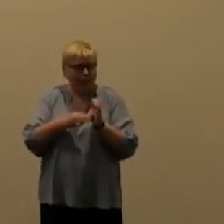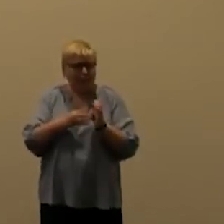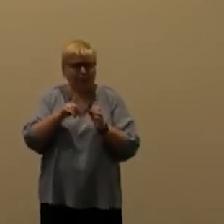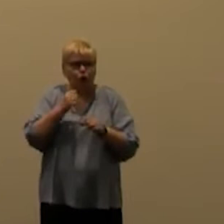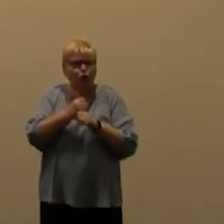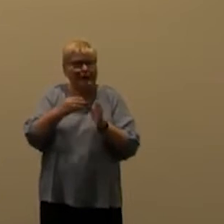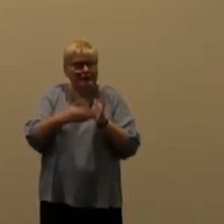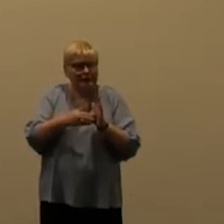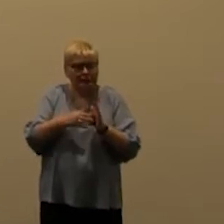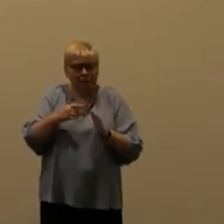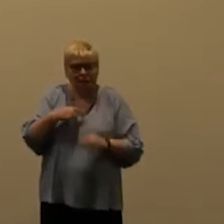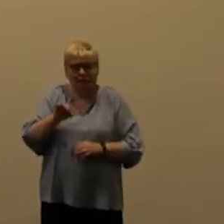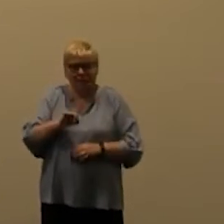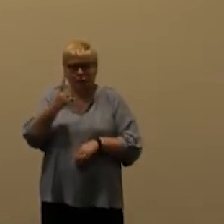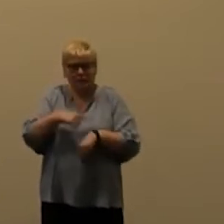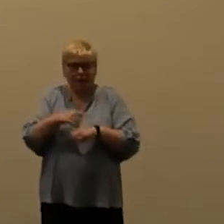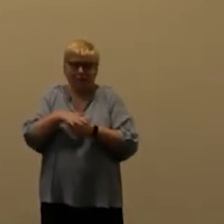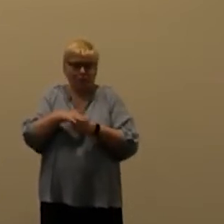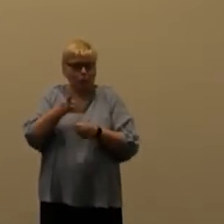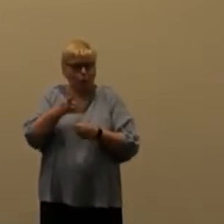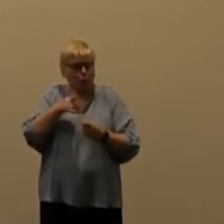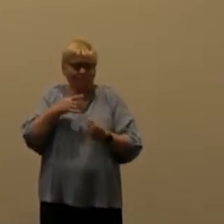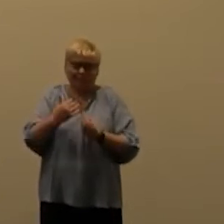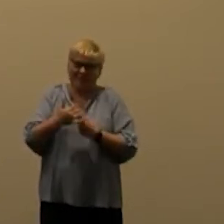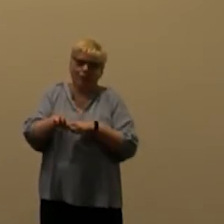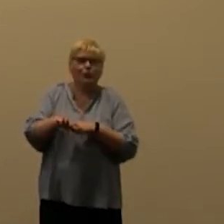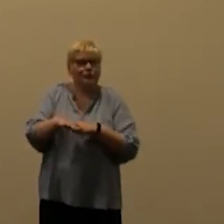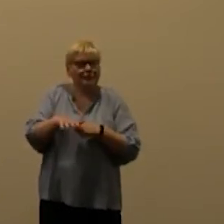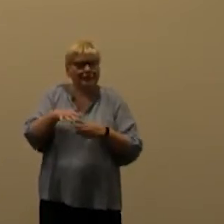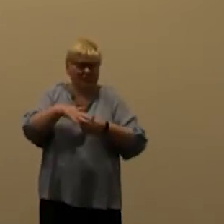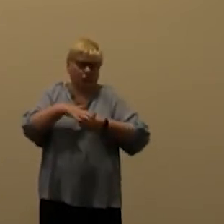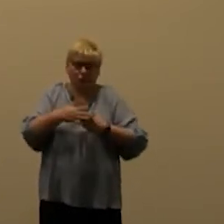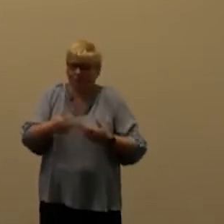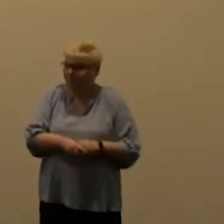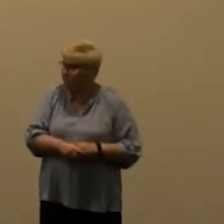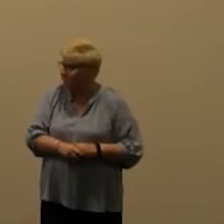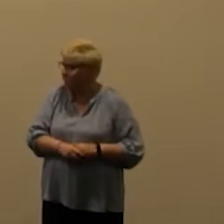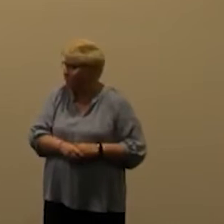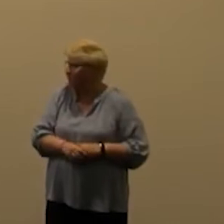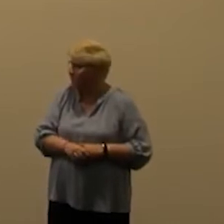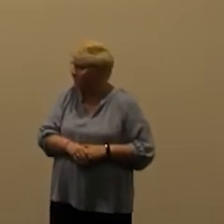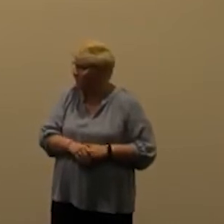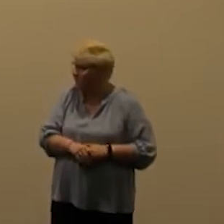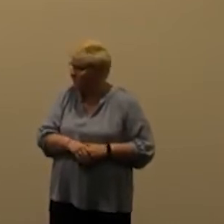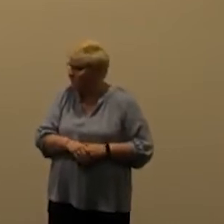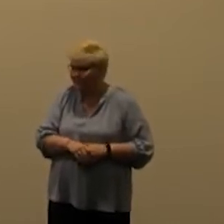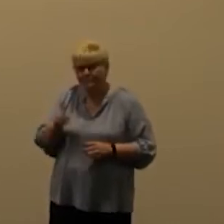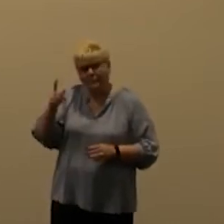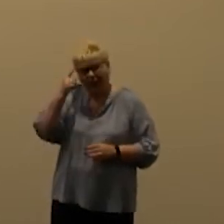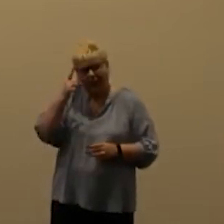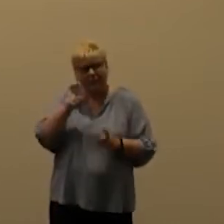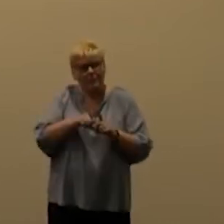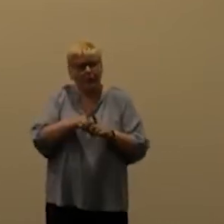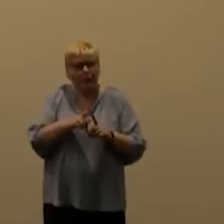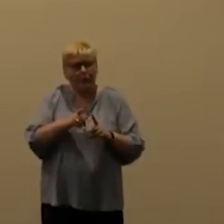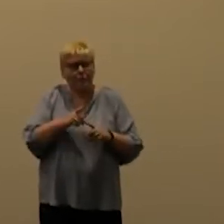into this space for the first time, potentially in influential positions. And I think at this point, there are, all the time that